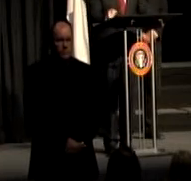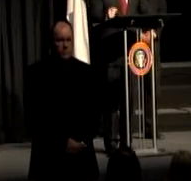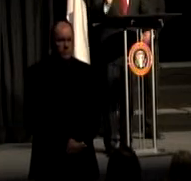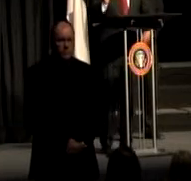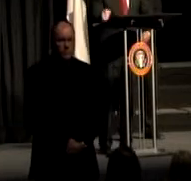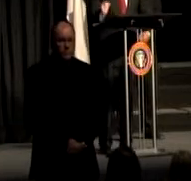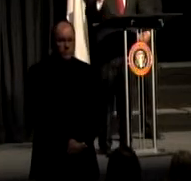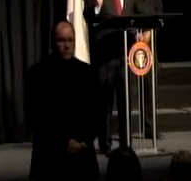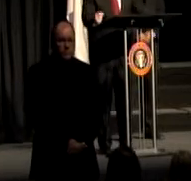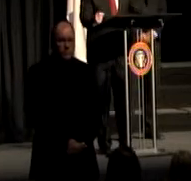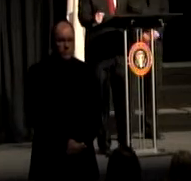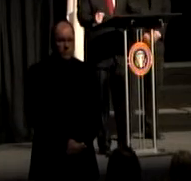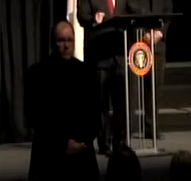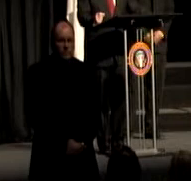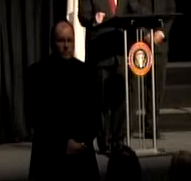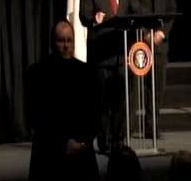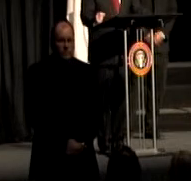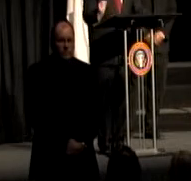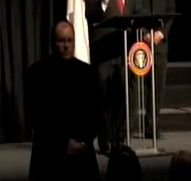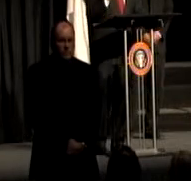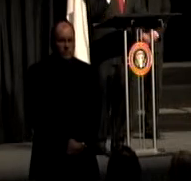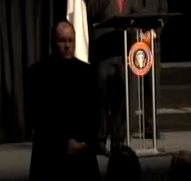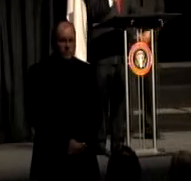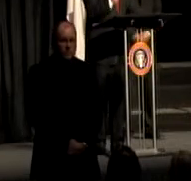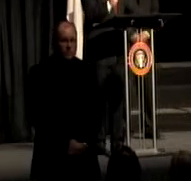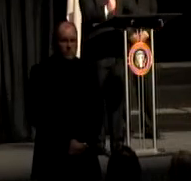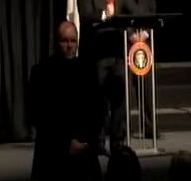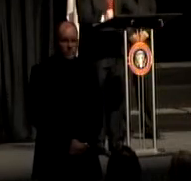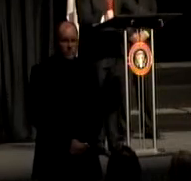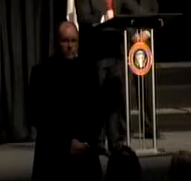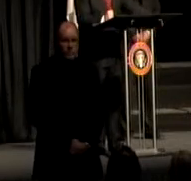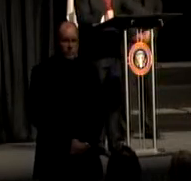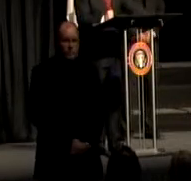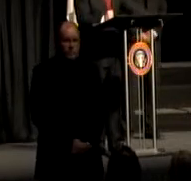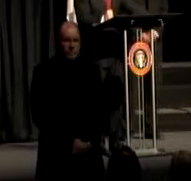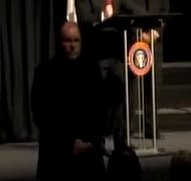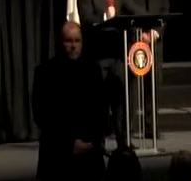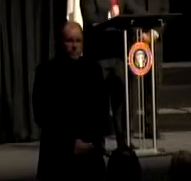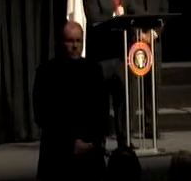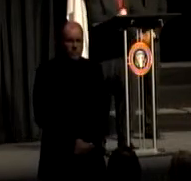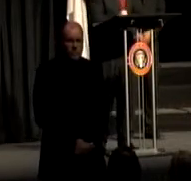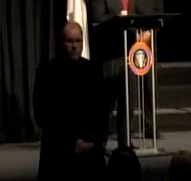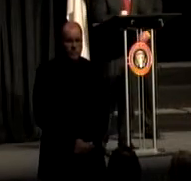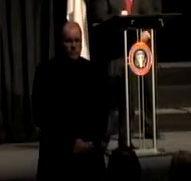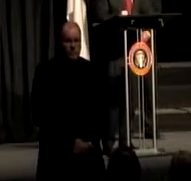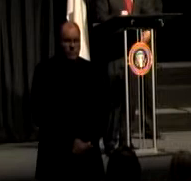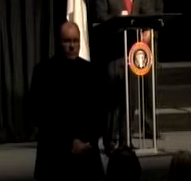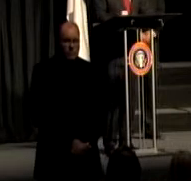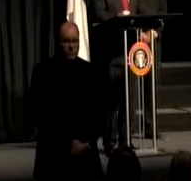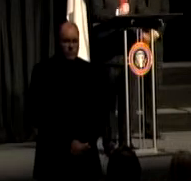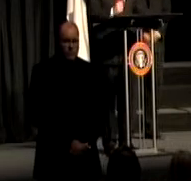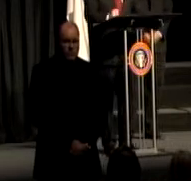not to be sitting and be satisfied but to be moved with compassion to never leave our first